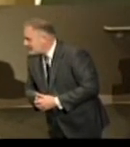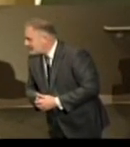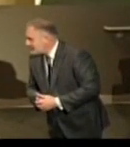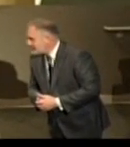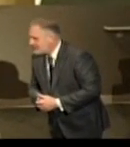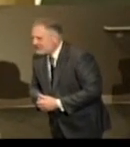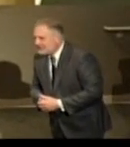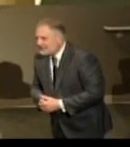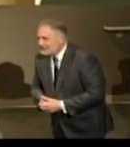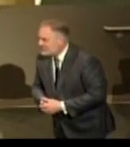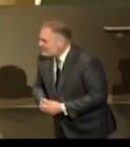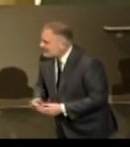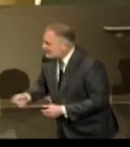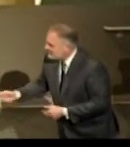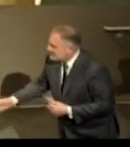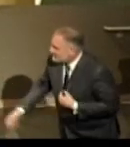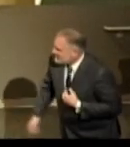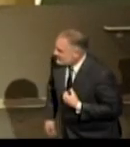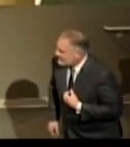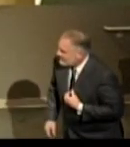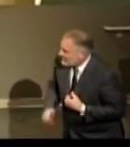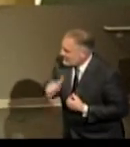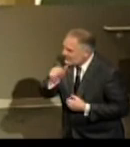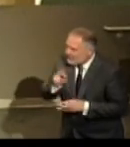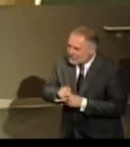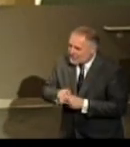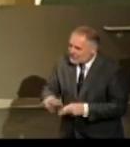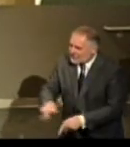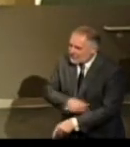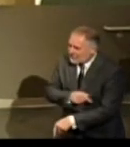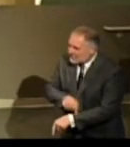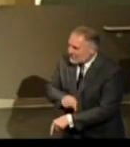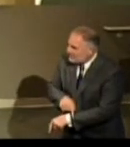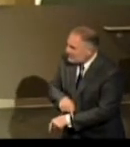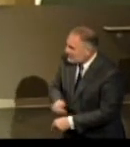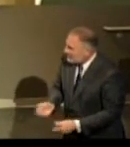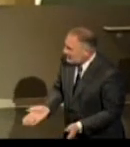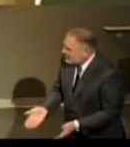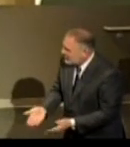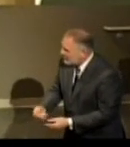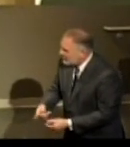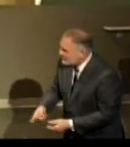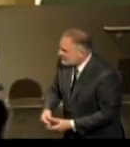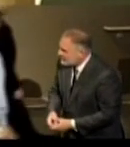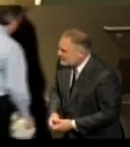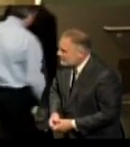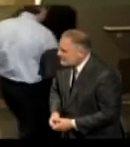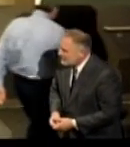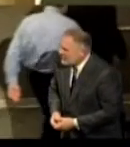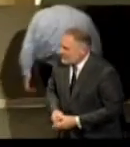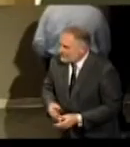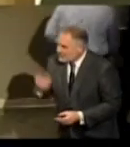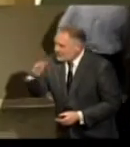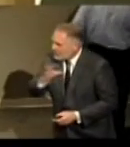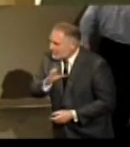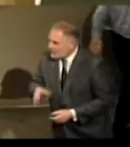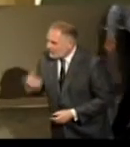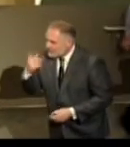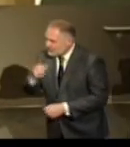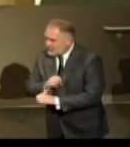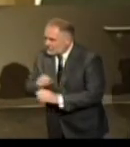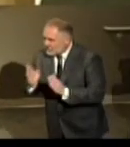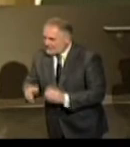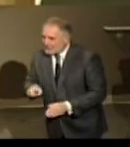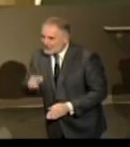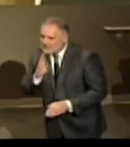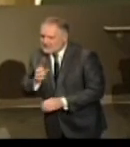I want you to listen to me closely. We're not going to keep you long. I'm going to encourage you. If you don't know Christ as your Savior, you ought to get saved this